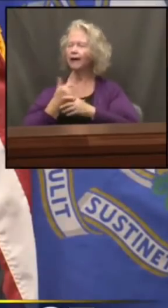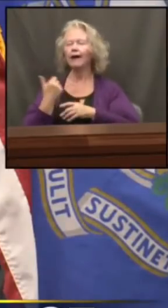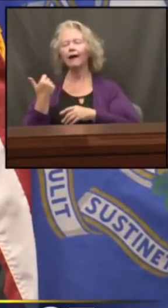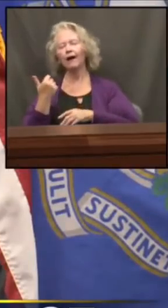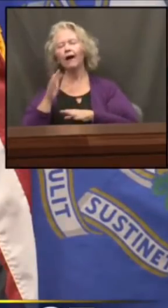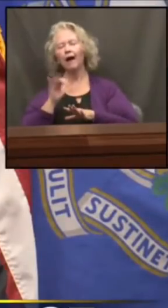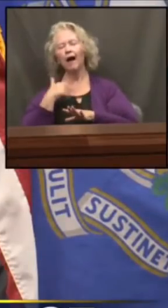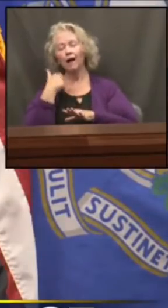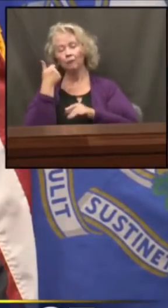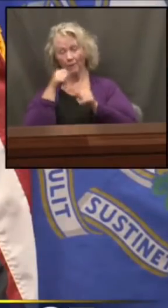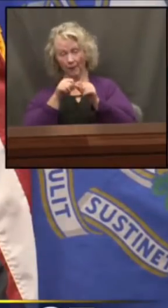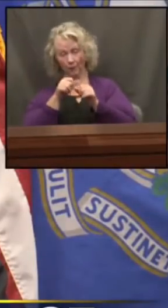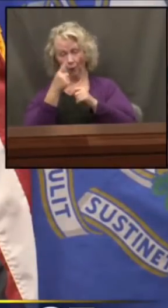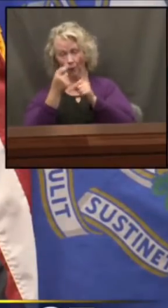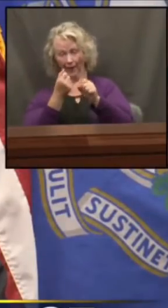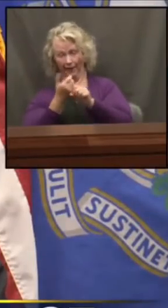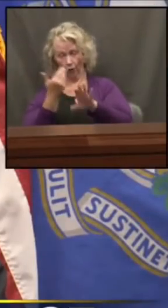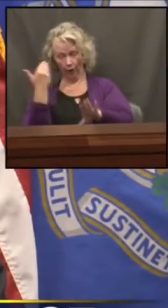remember back a year ago